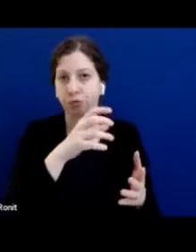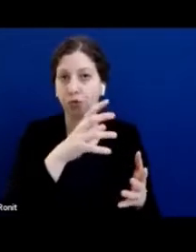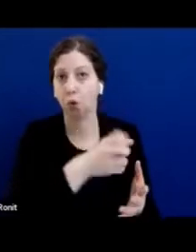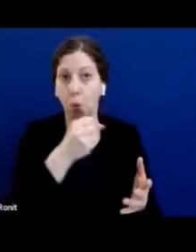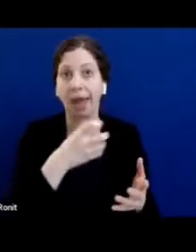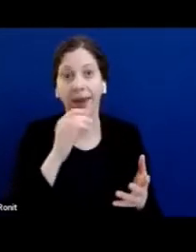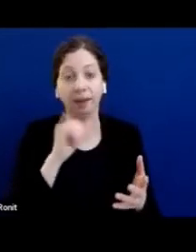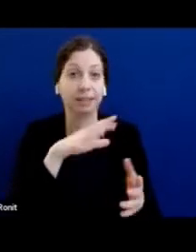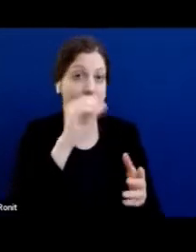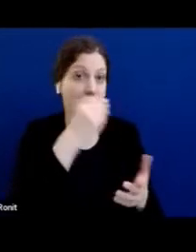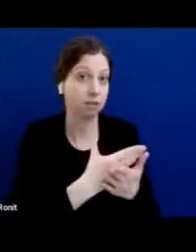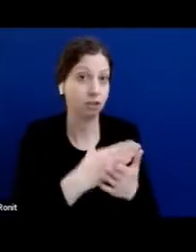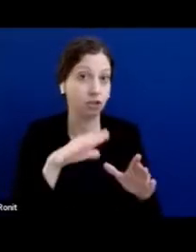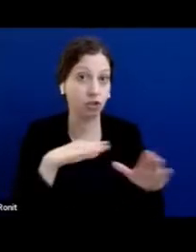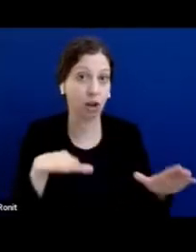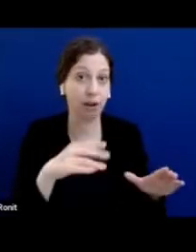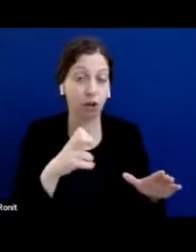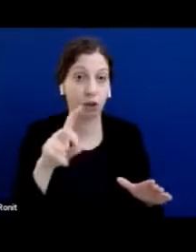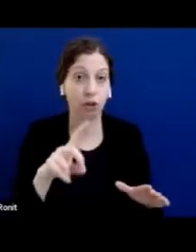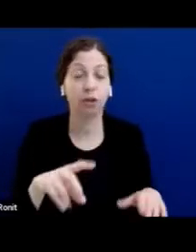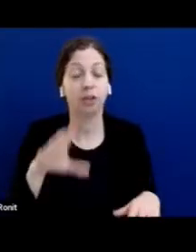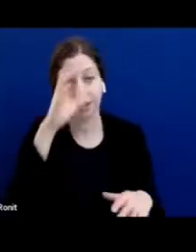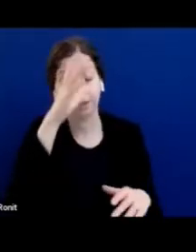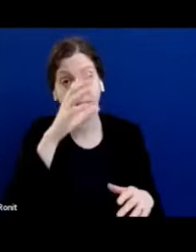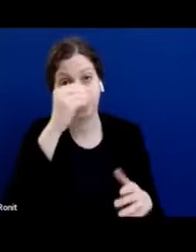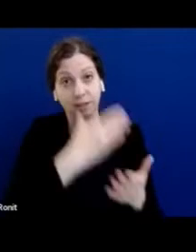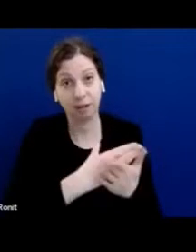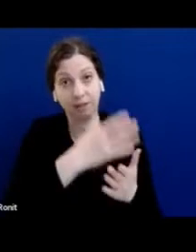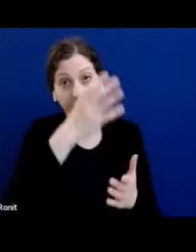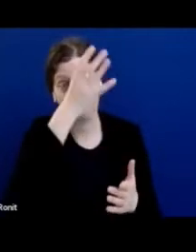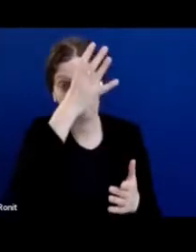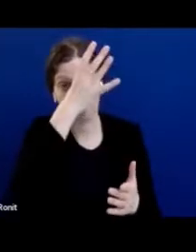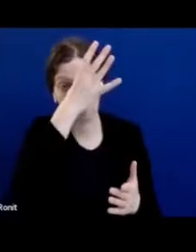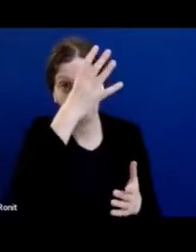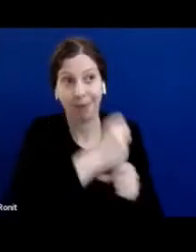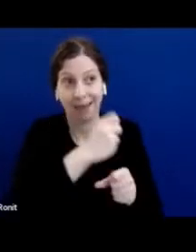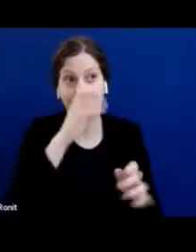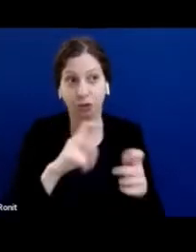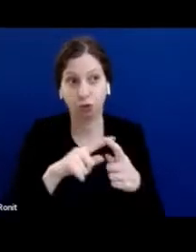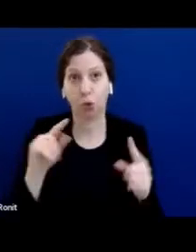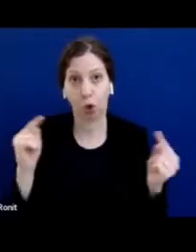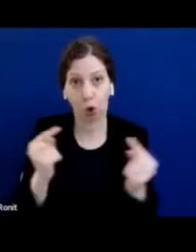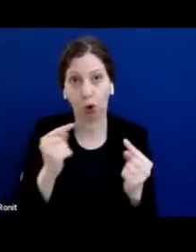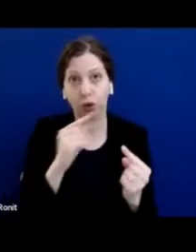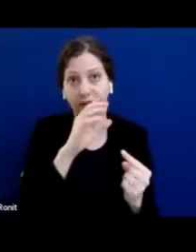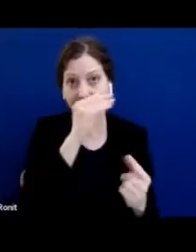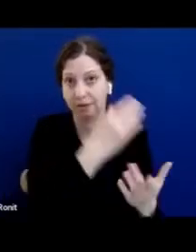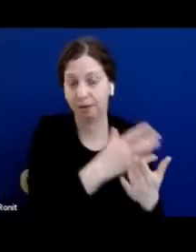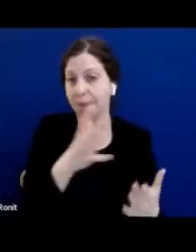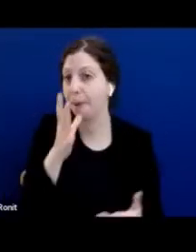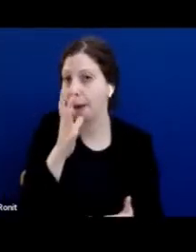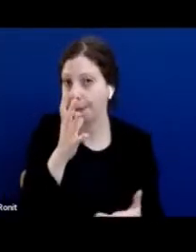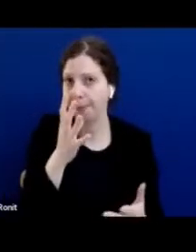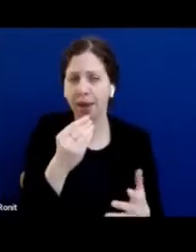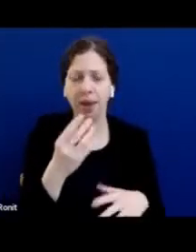son's father that made the decision to hurt his mom. And really thinking about that dynamics and how we talk